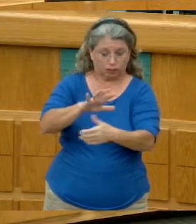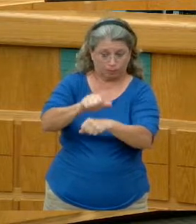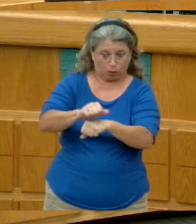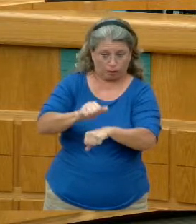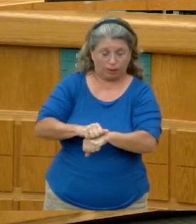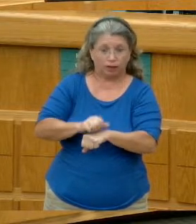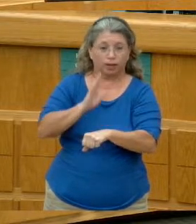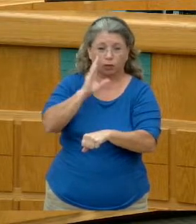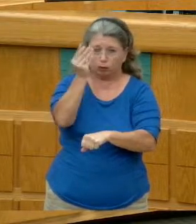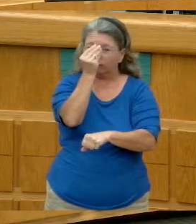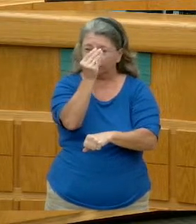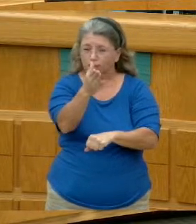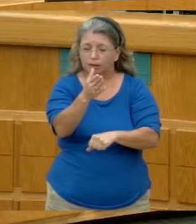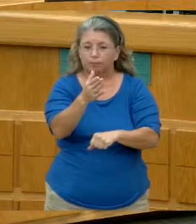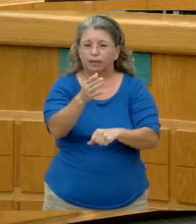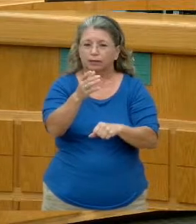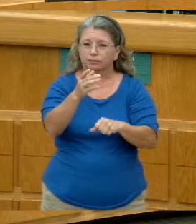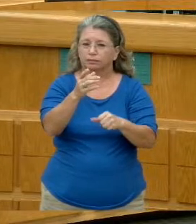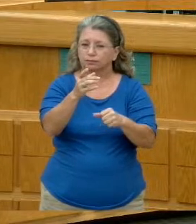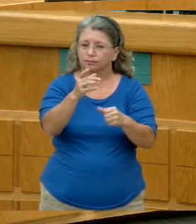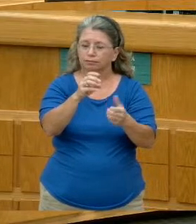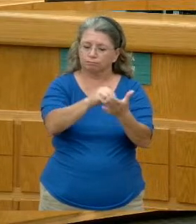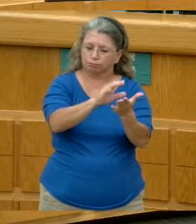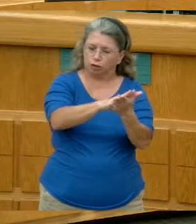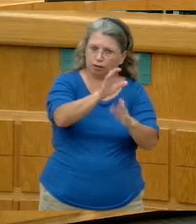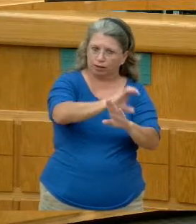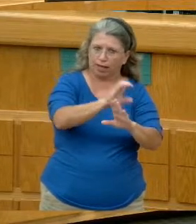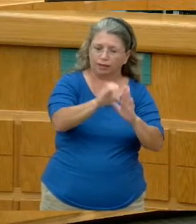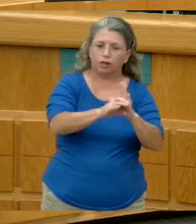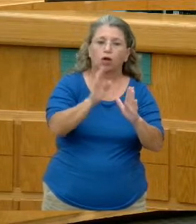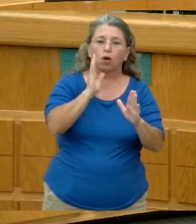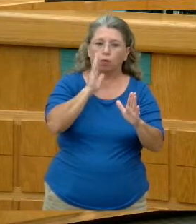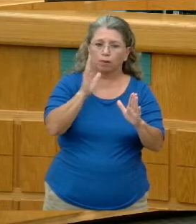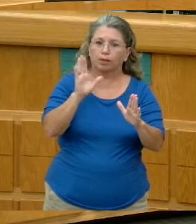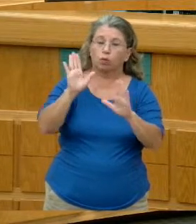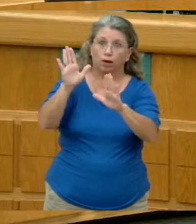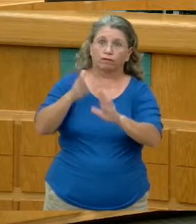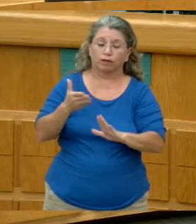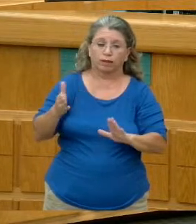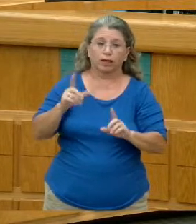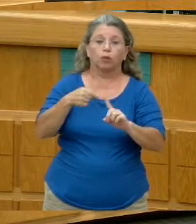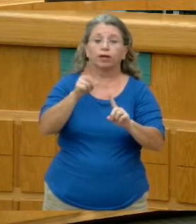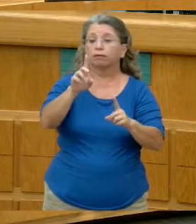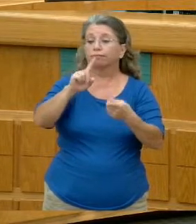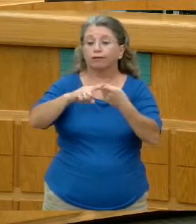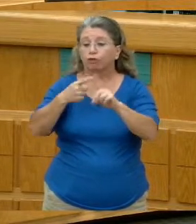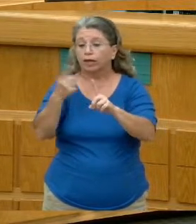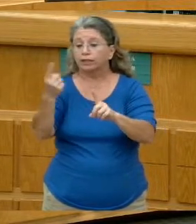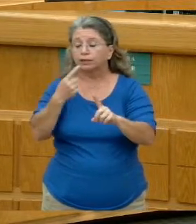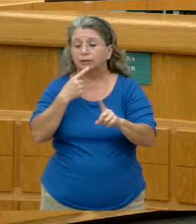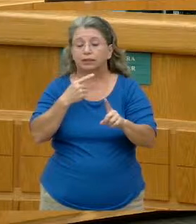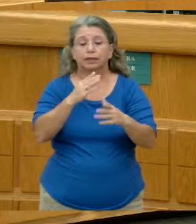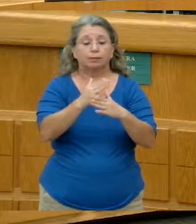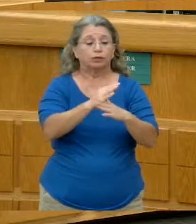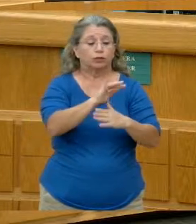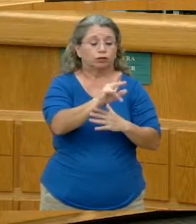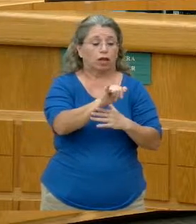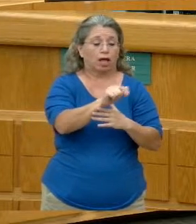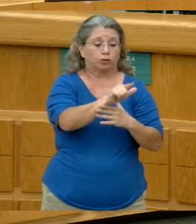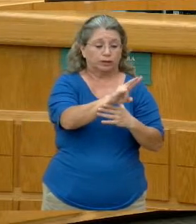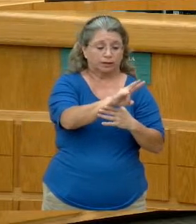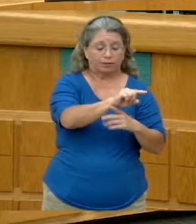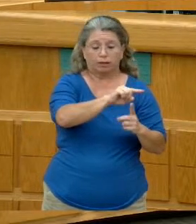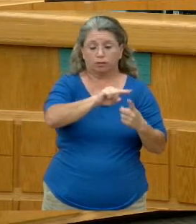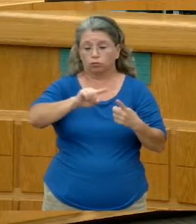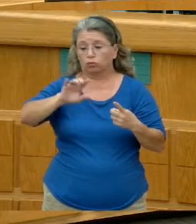but mark your calendars. That's going to be wonderful when you have a friend that says, I need to get tested between July 27th and August 2nd. We're